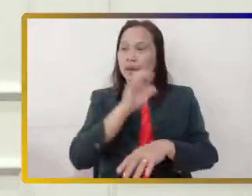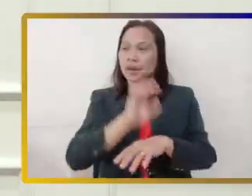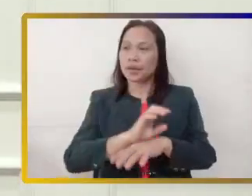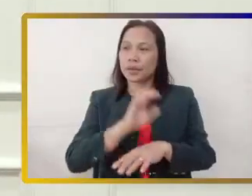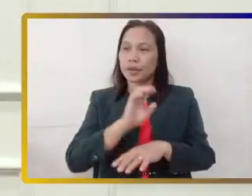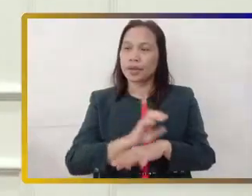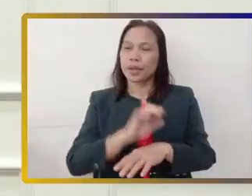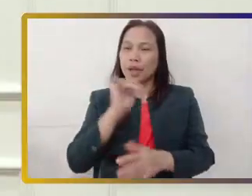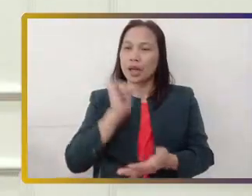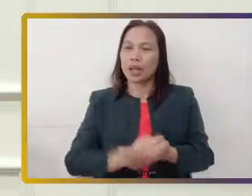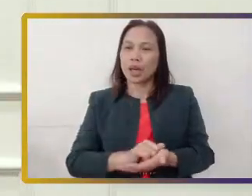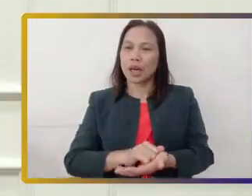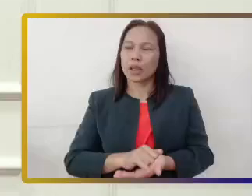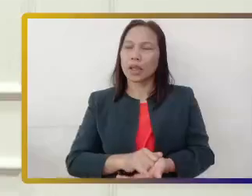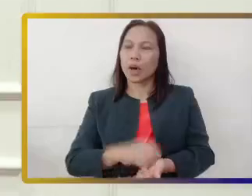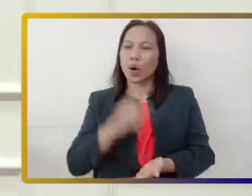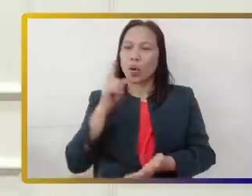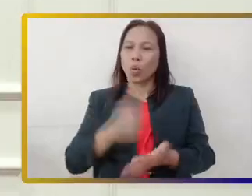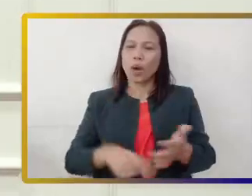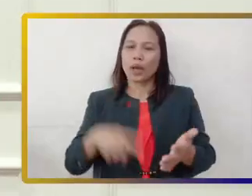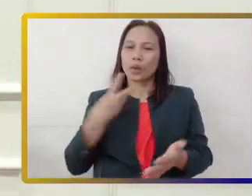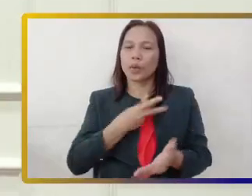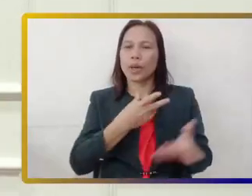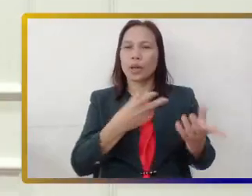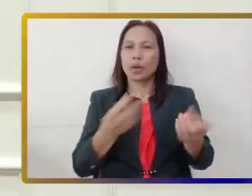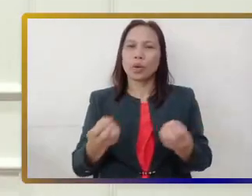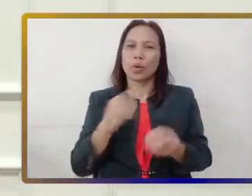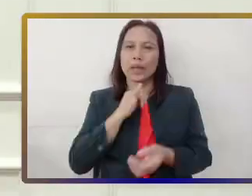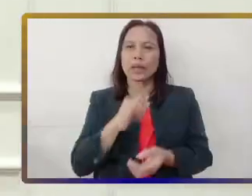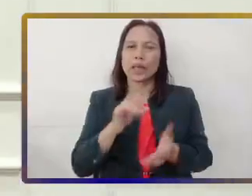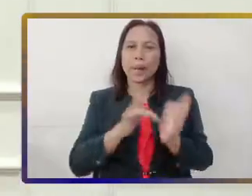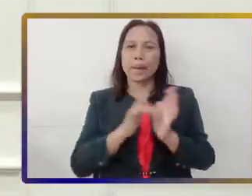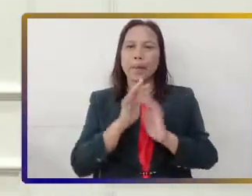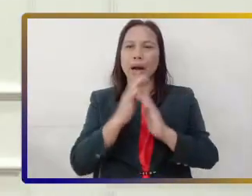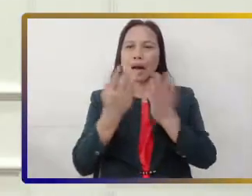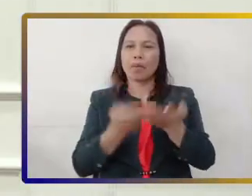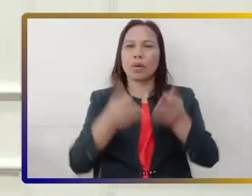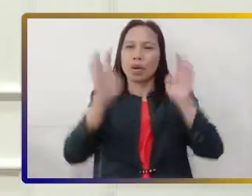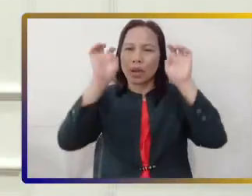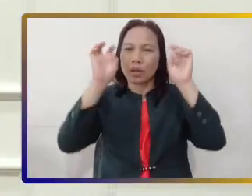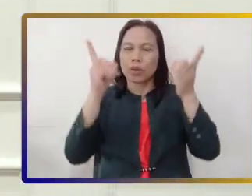point is Bible education para